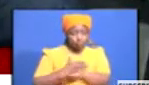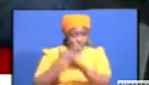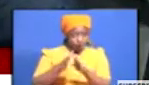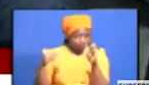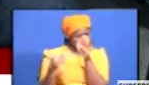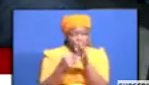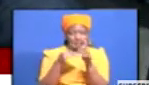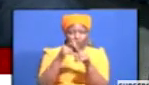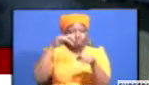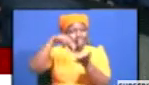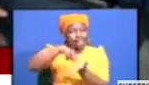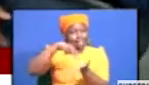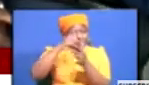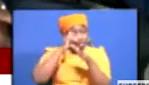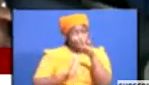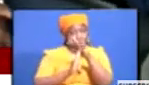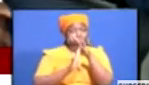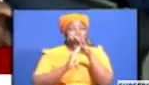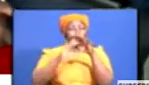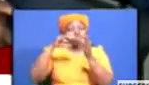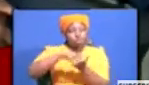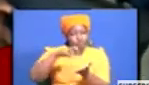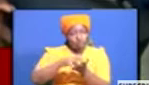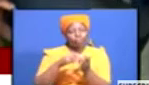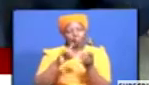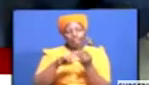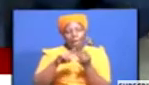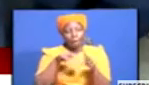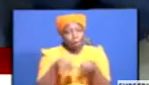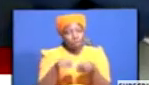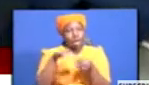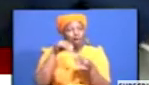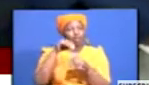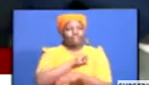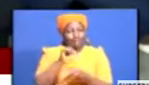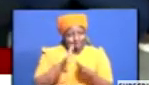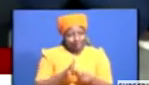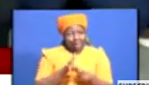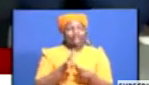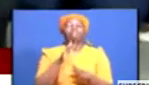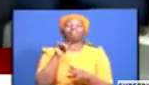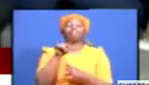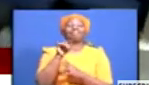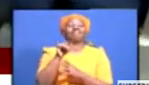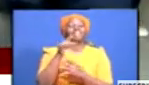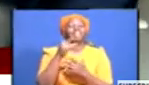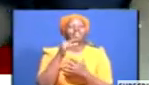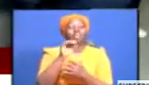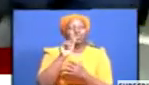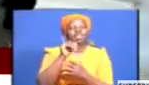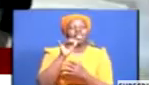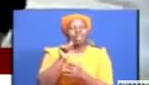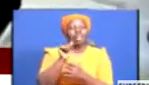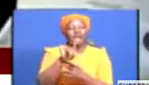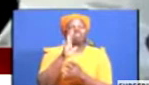and Busia senator-elect cum politician Okiya Omtatah are among notable names seeking to have the court nullify